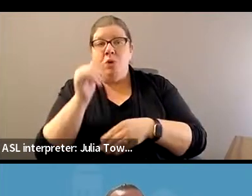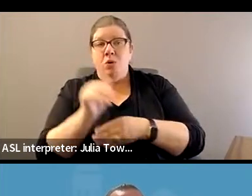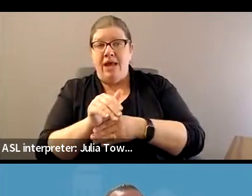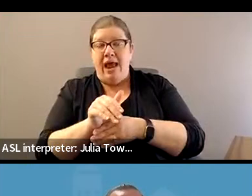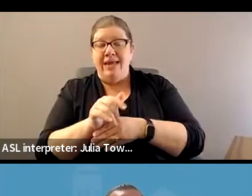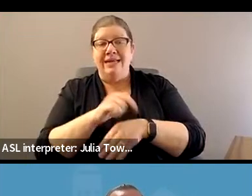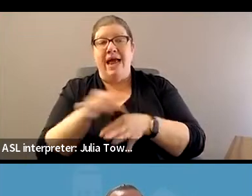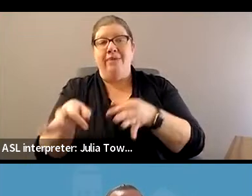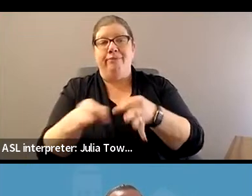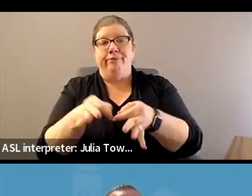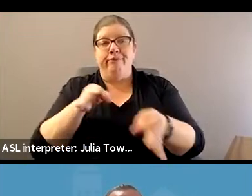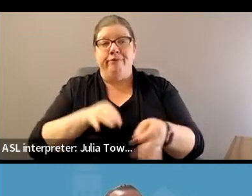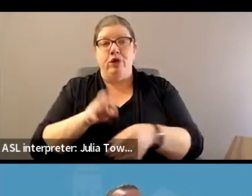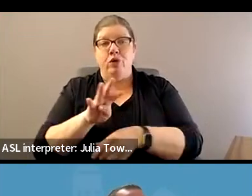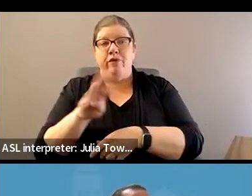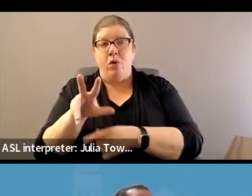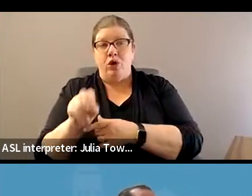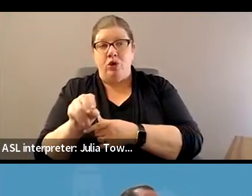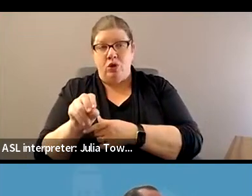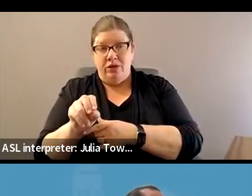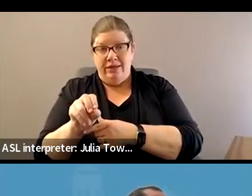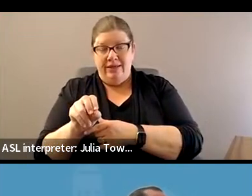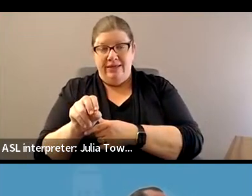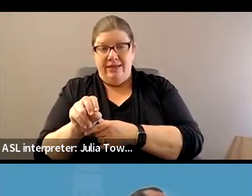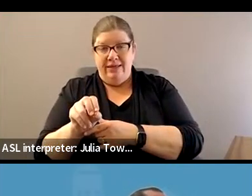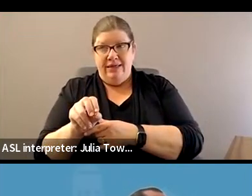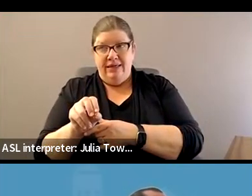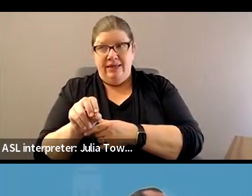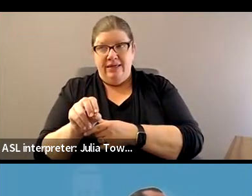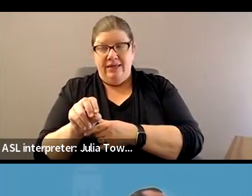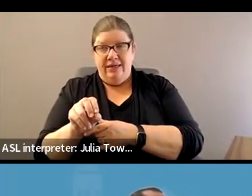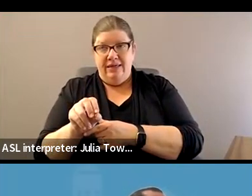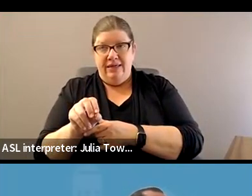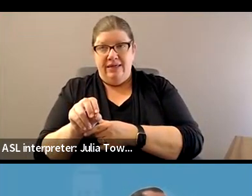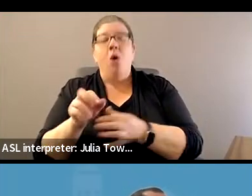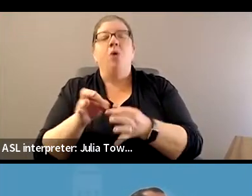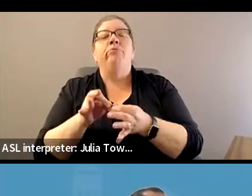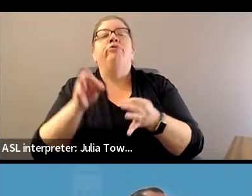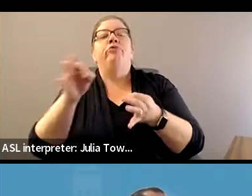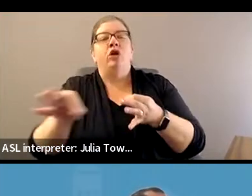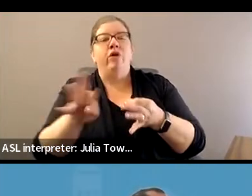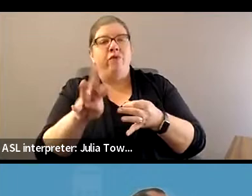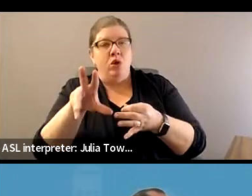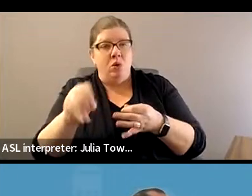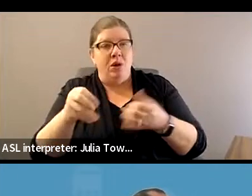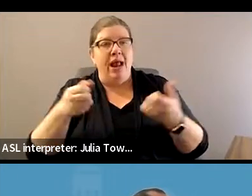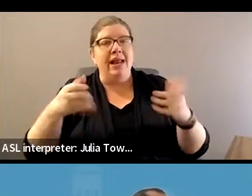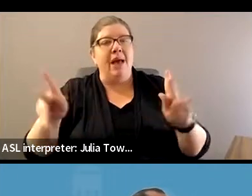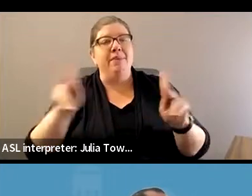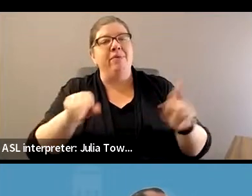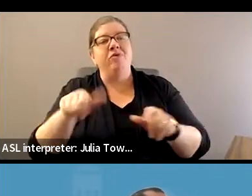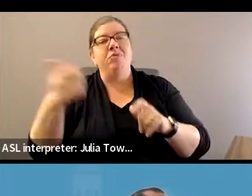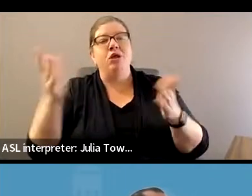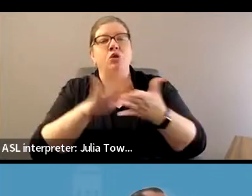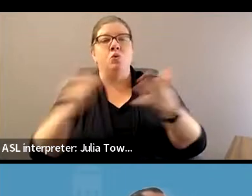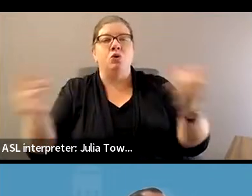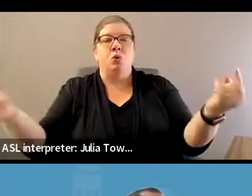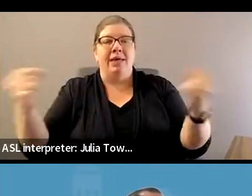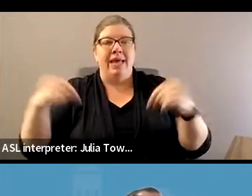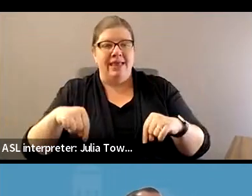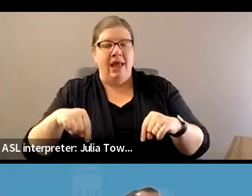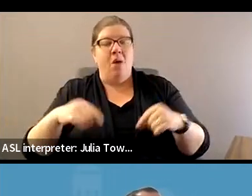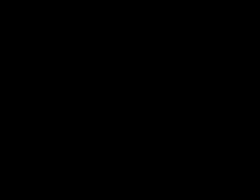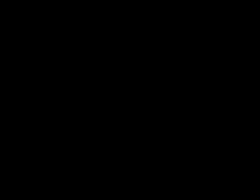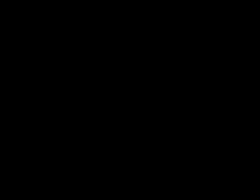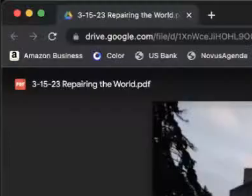the time to 4:30 because we wanted to give a more opportunity for folks from schools to get there. And I just want everyone